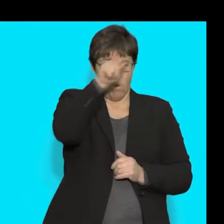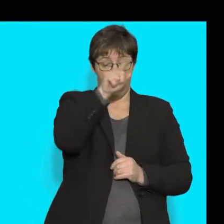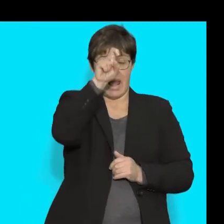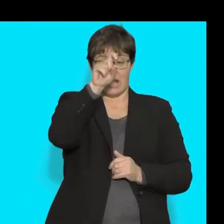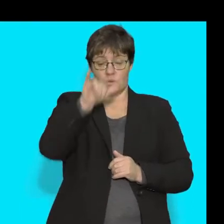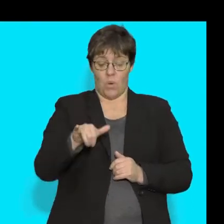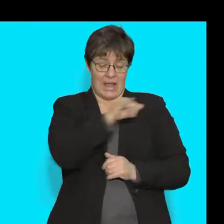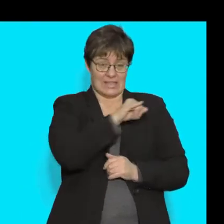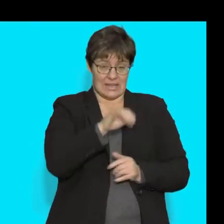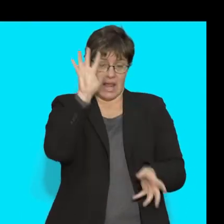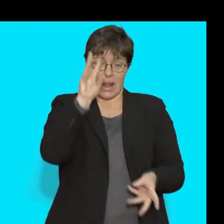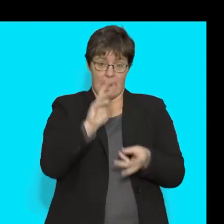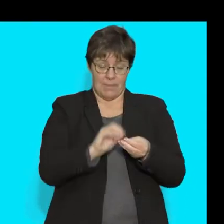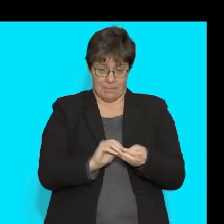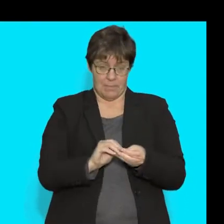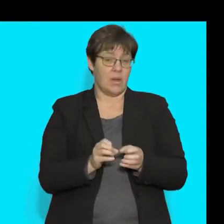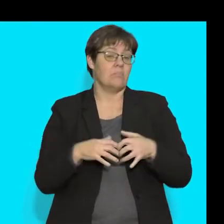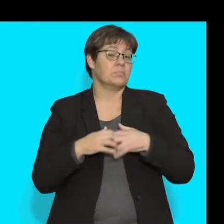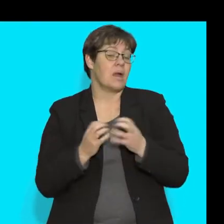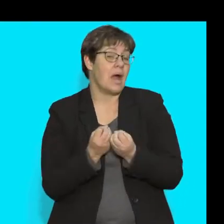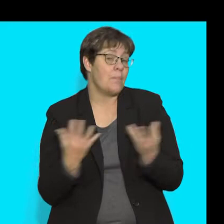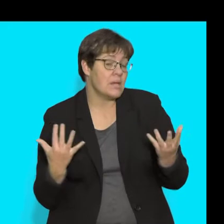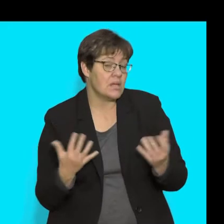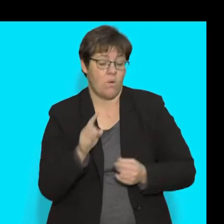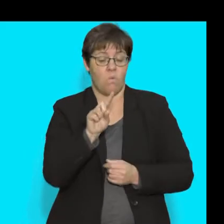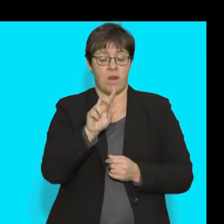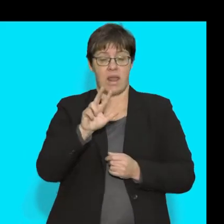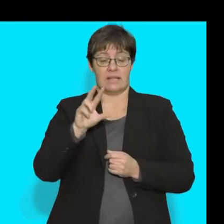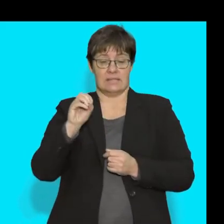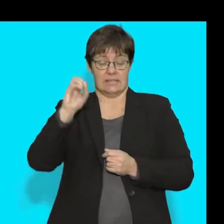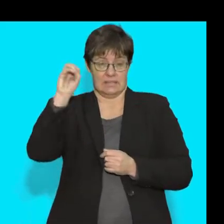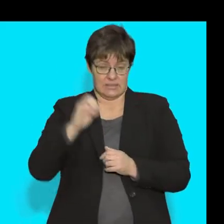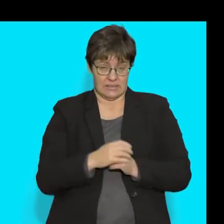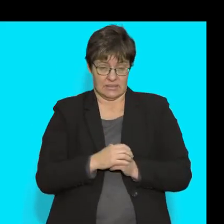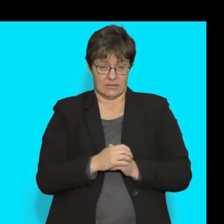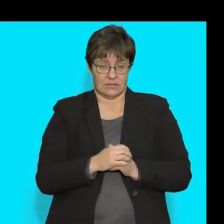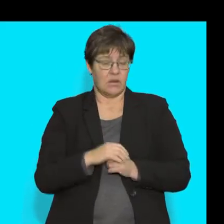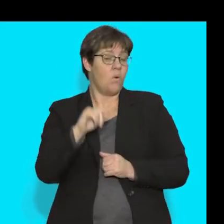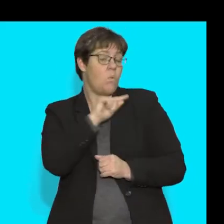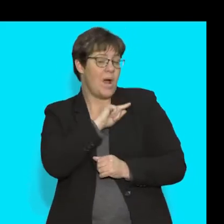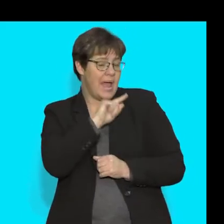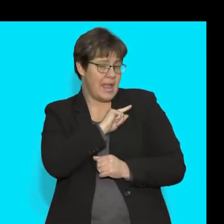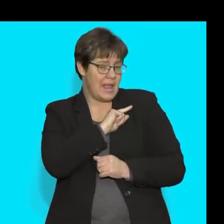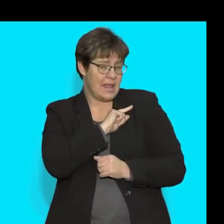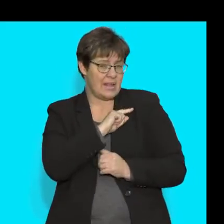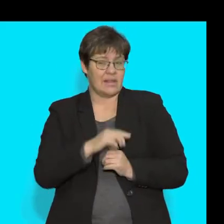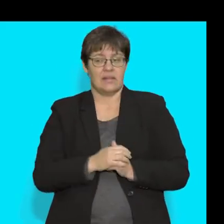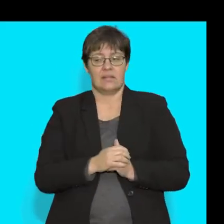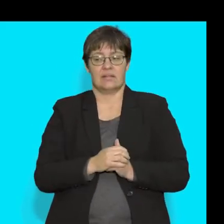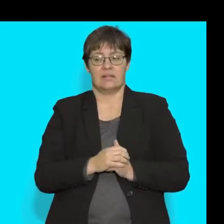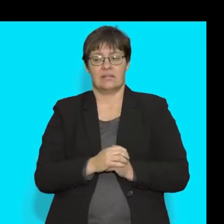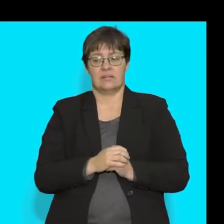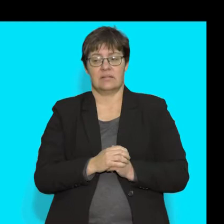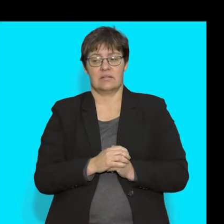angles, it must give us 180 degrees. And our reason that we normally use here is to